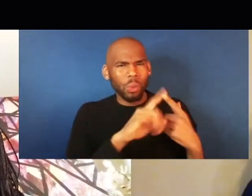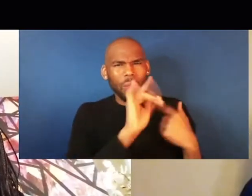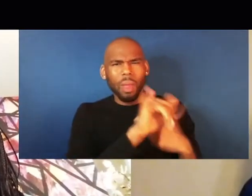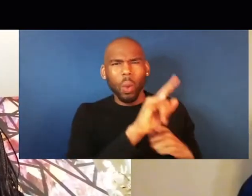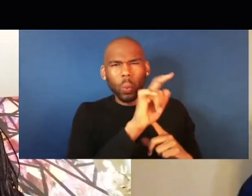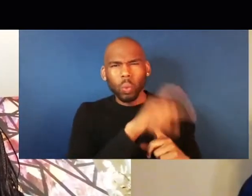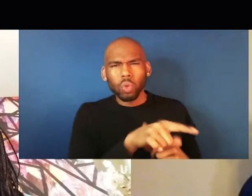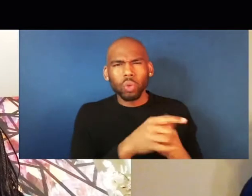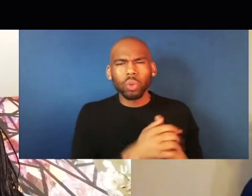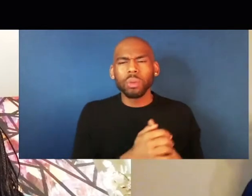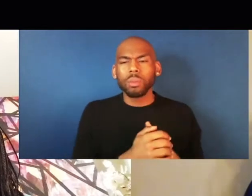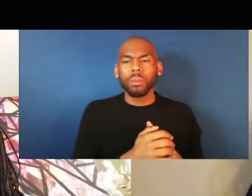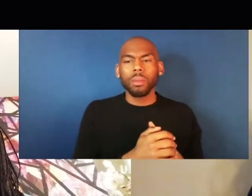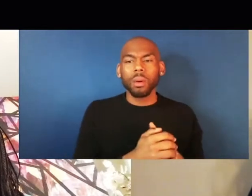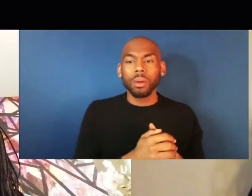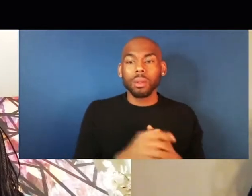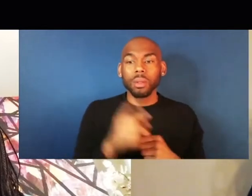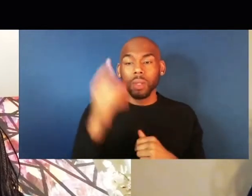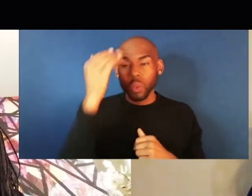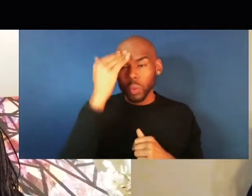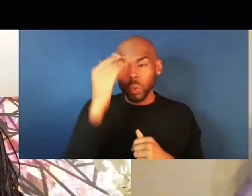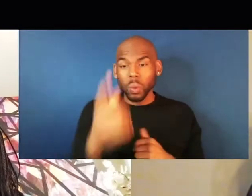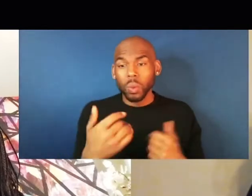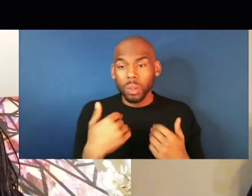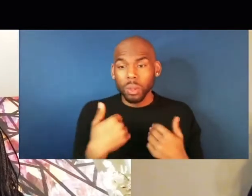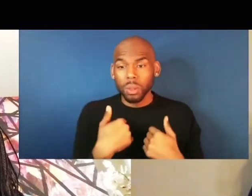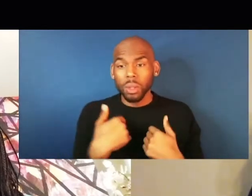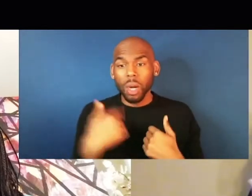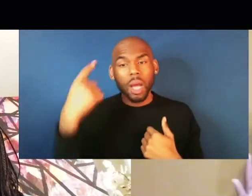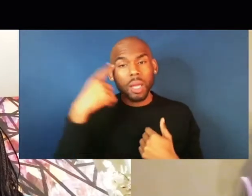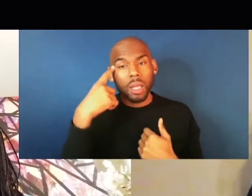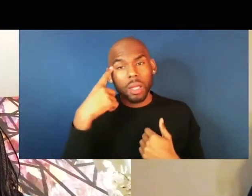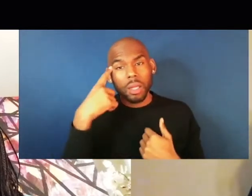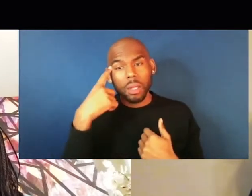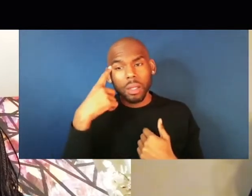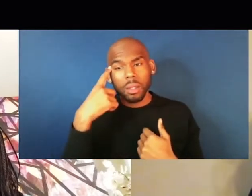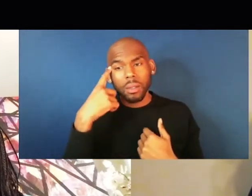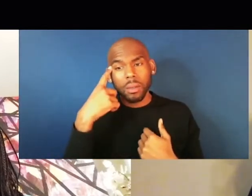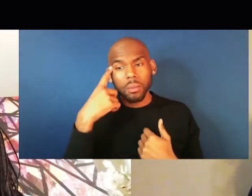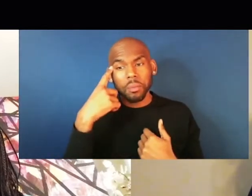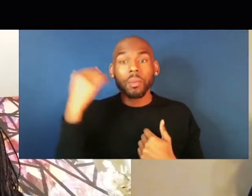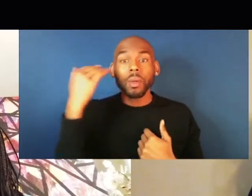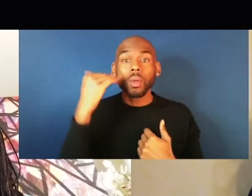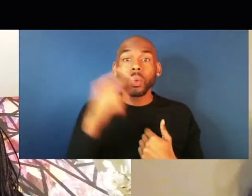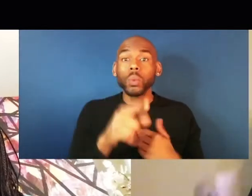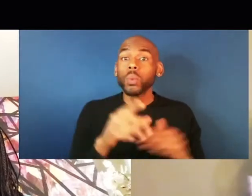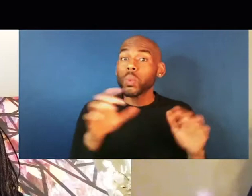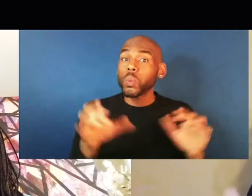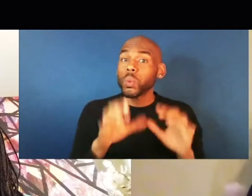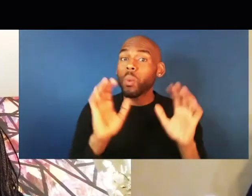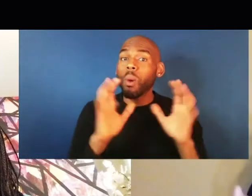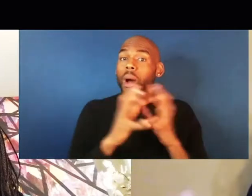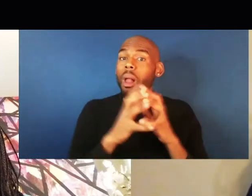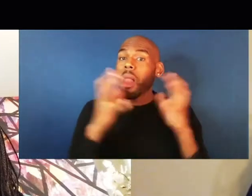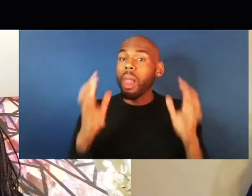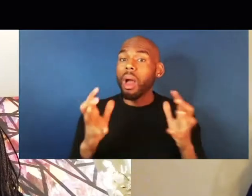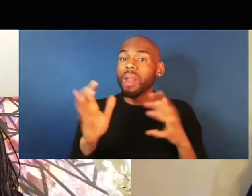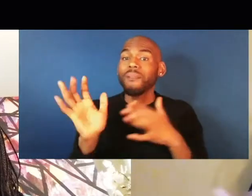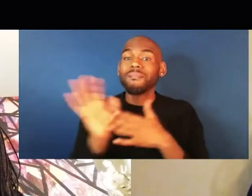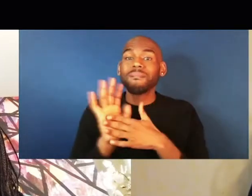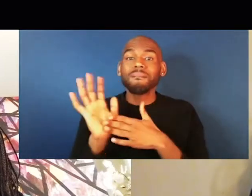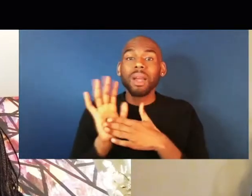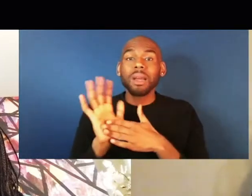piggyback off of that question, I know like you had like, I think it was like, cause I know you do a lot of